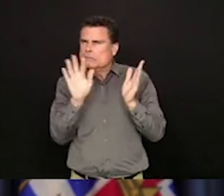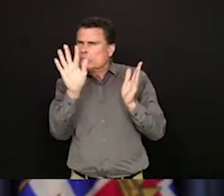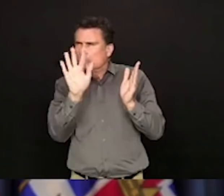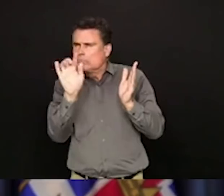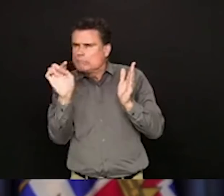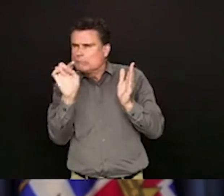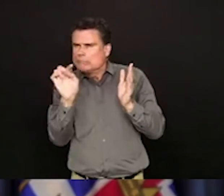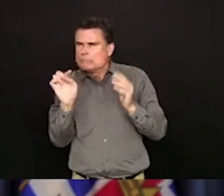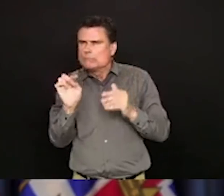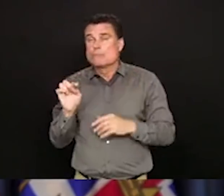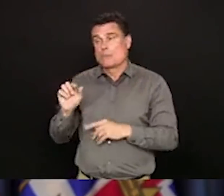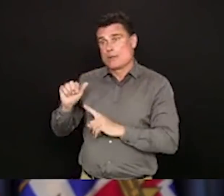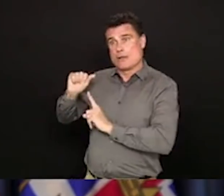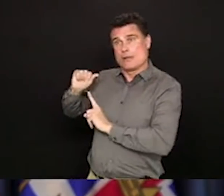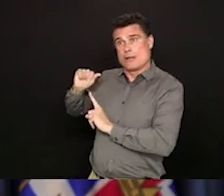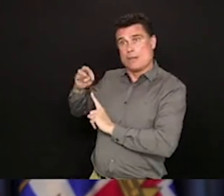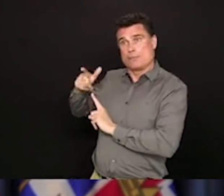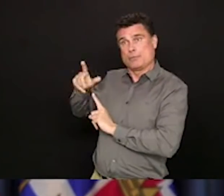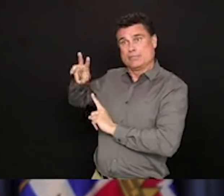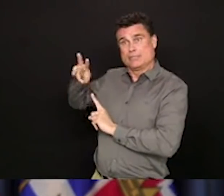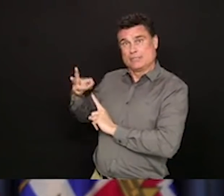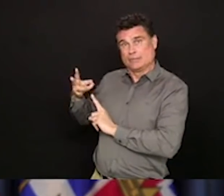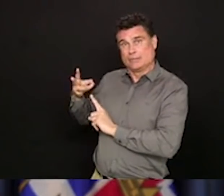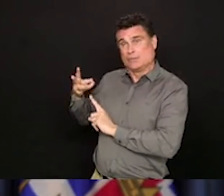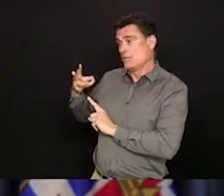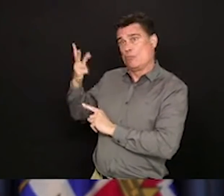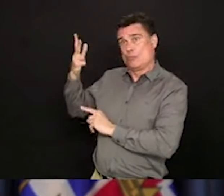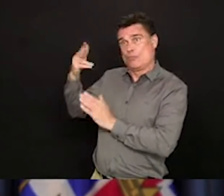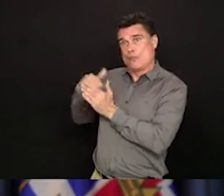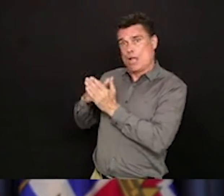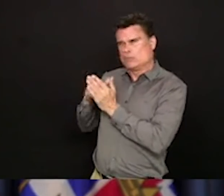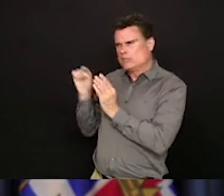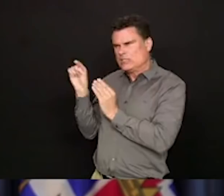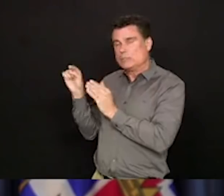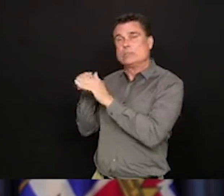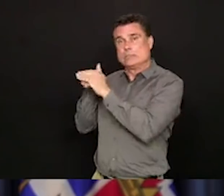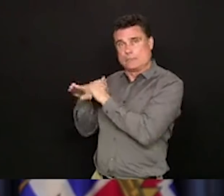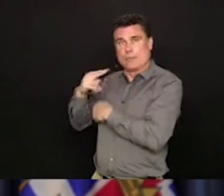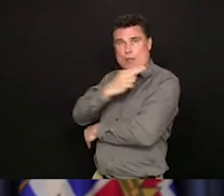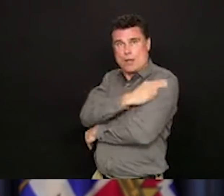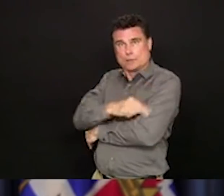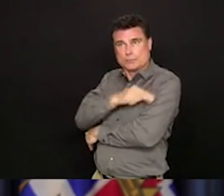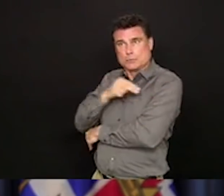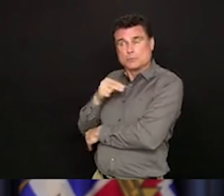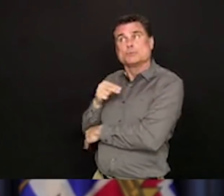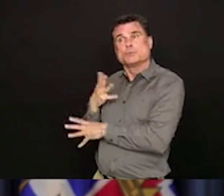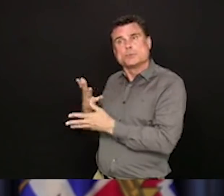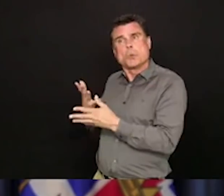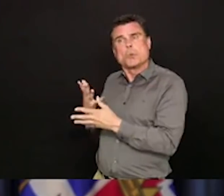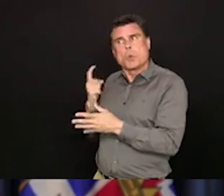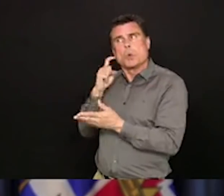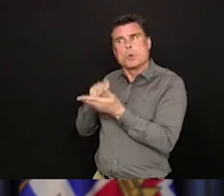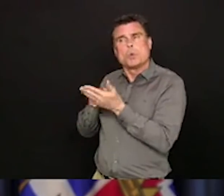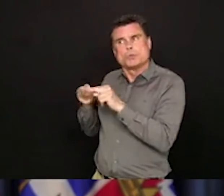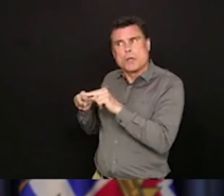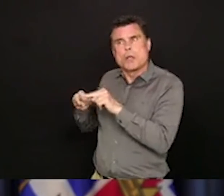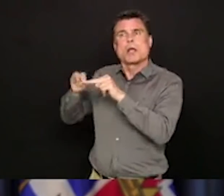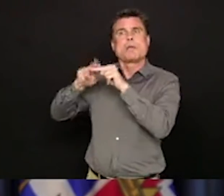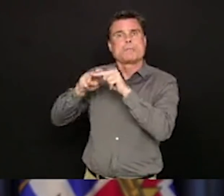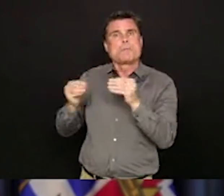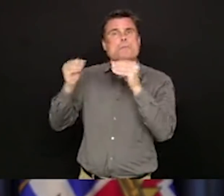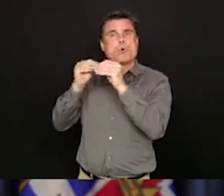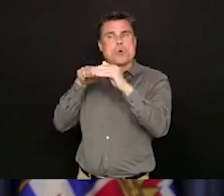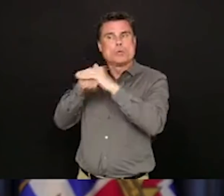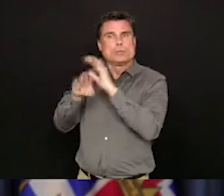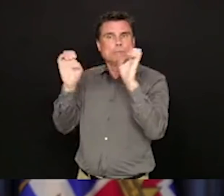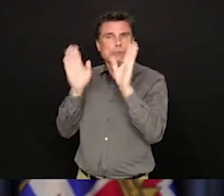continuing to be down from the normal, say March 9th, when it was approximately 6,500 visits. So that tells you